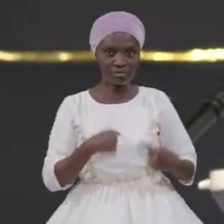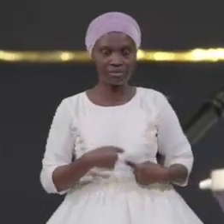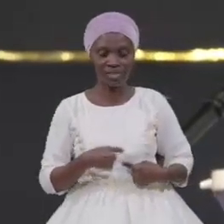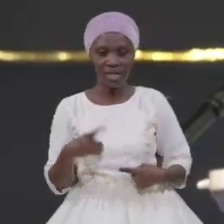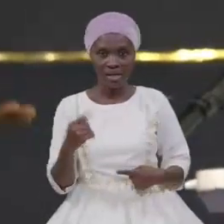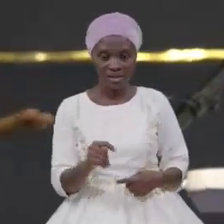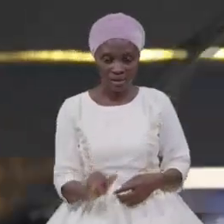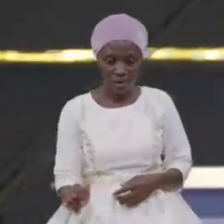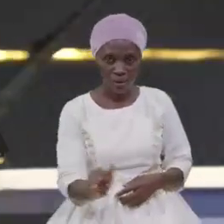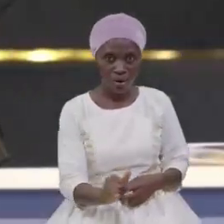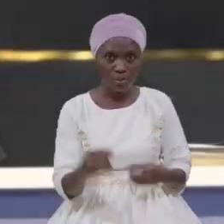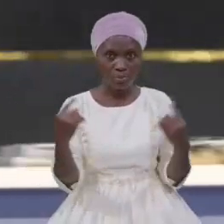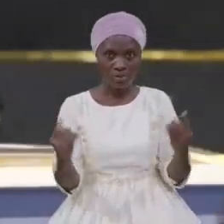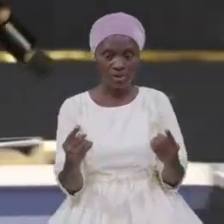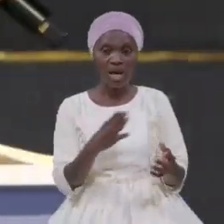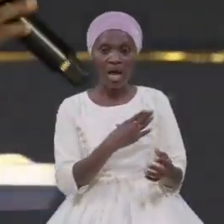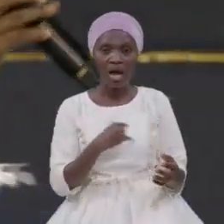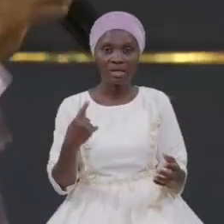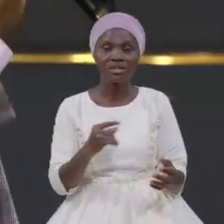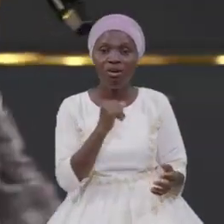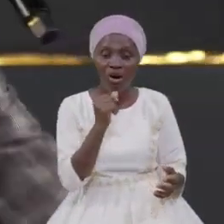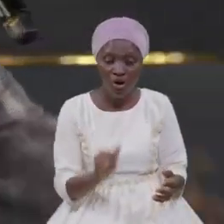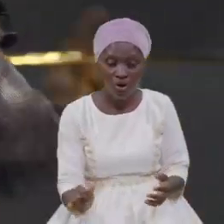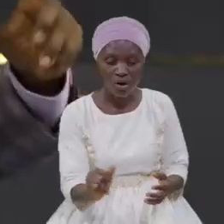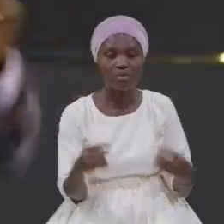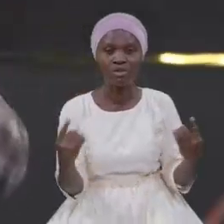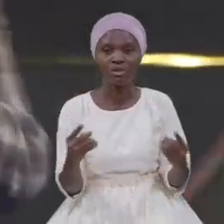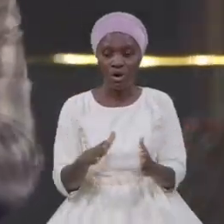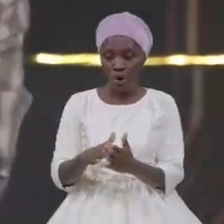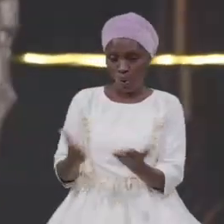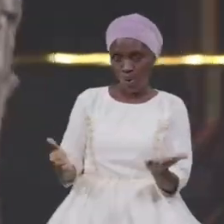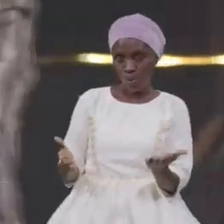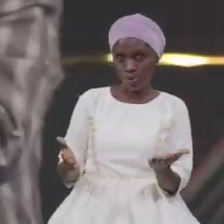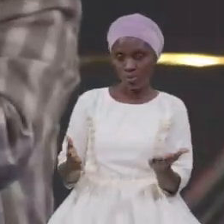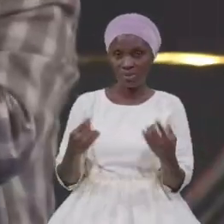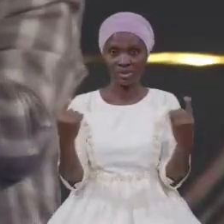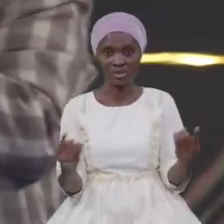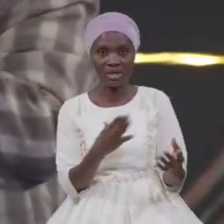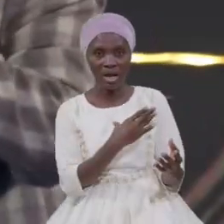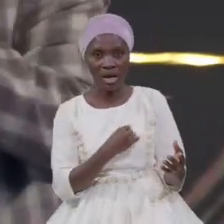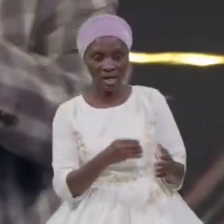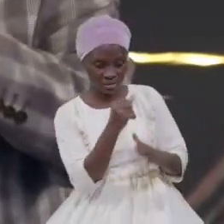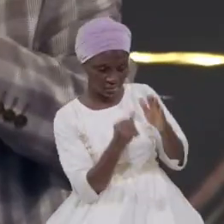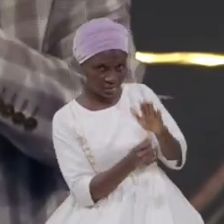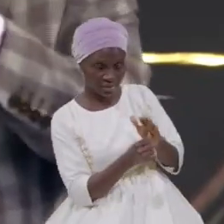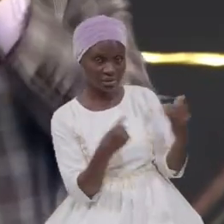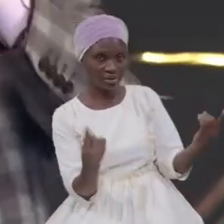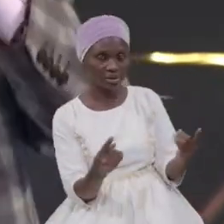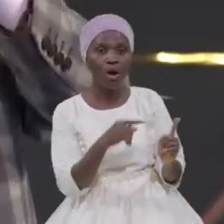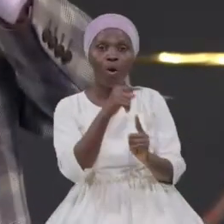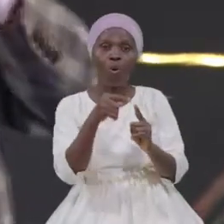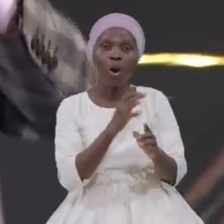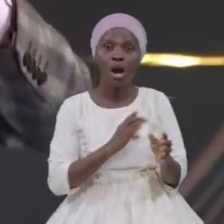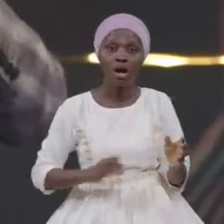sins. Open sin, hidden sin. When Christ forgives you, he sets you